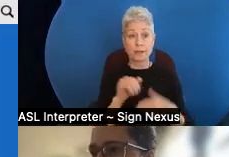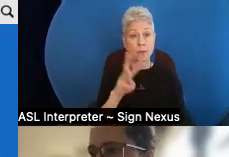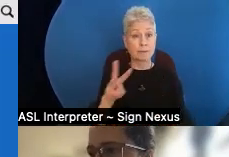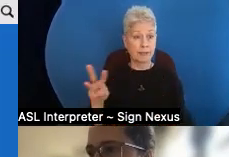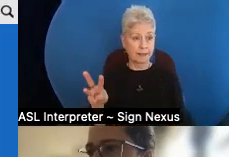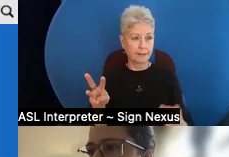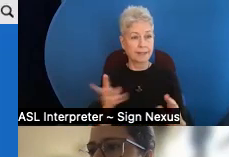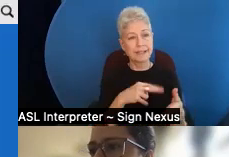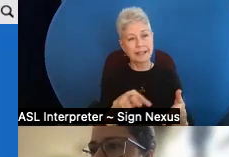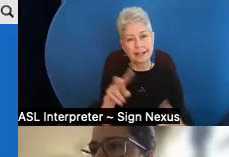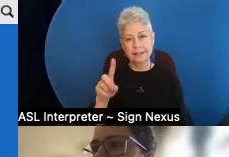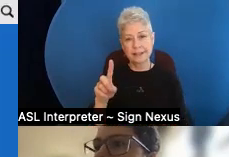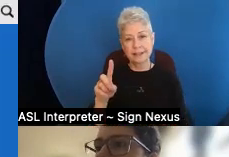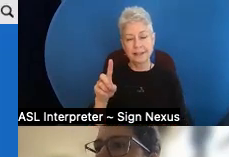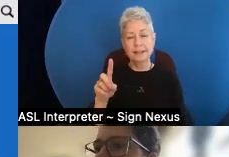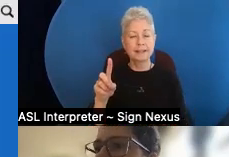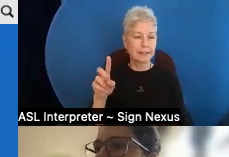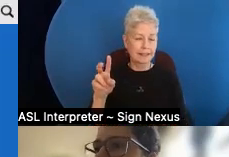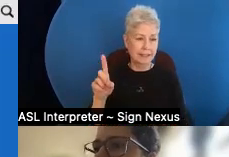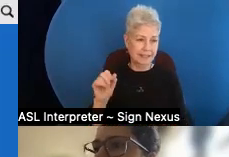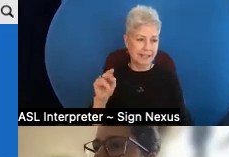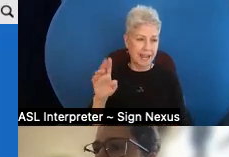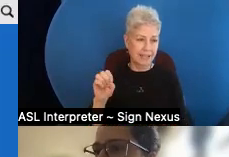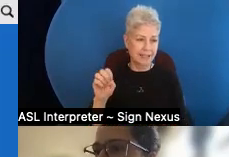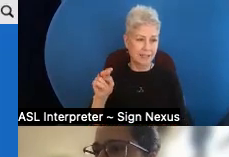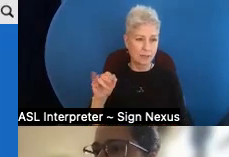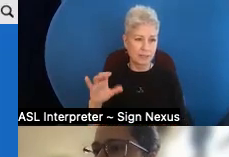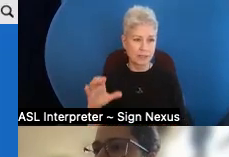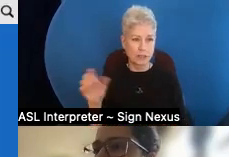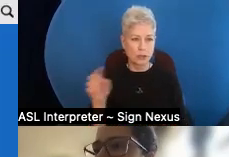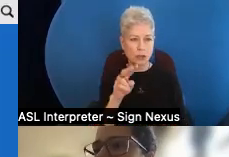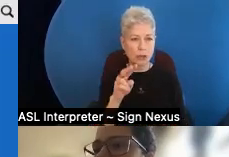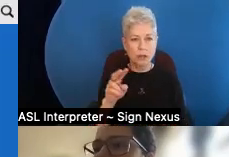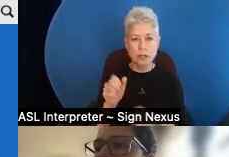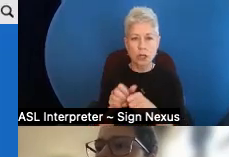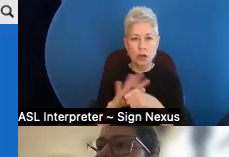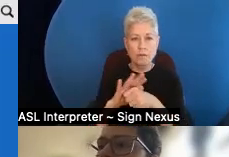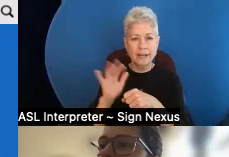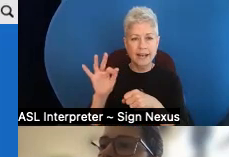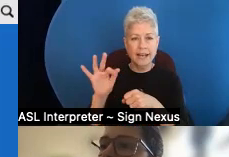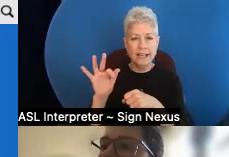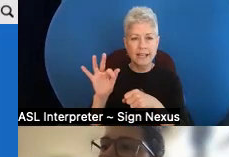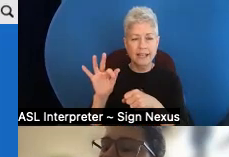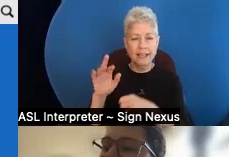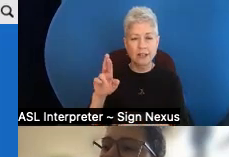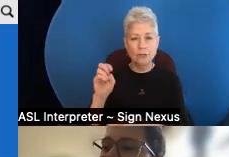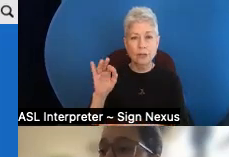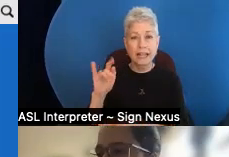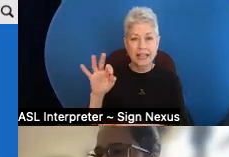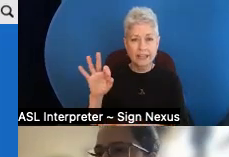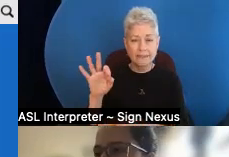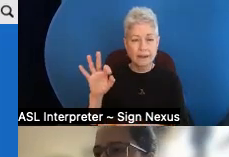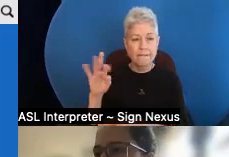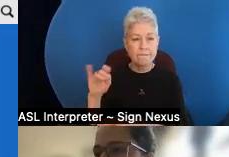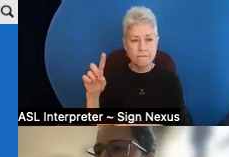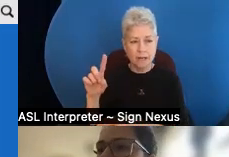Dance NYC. You can go up here to COVID-19 Relief Fund, Get